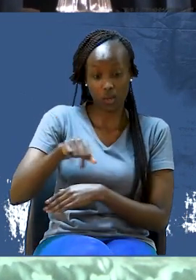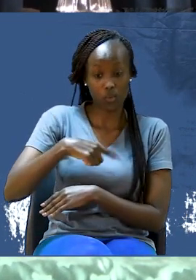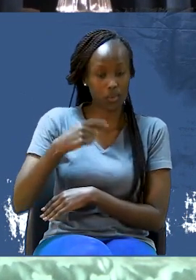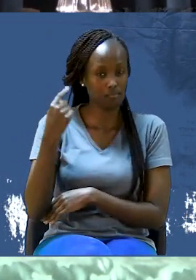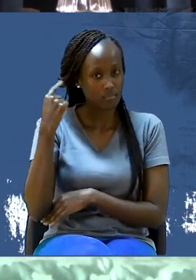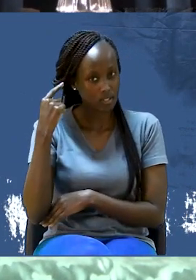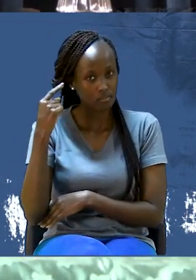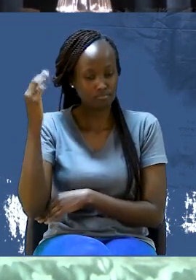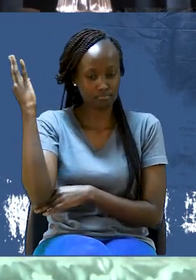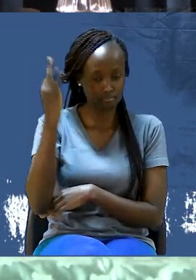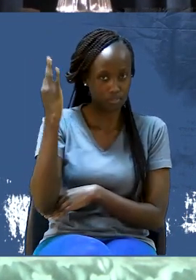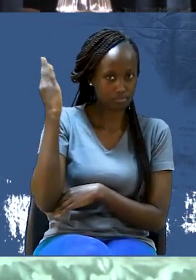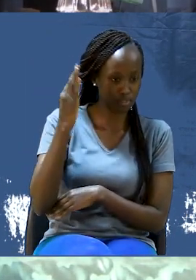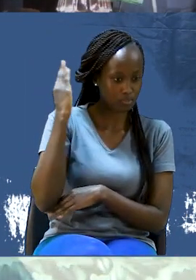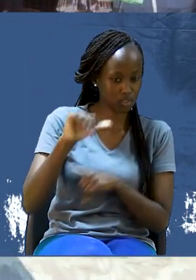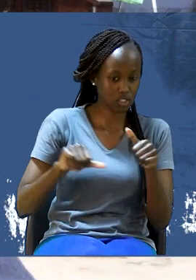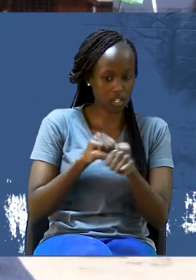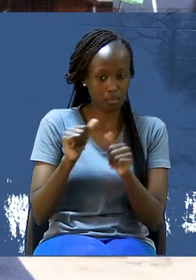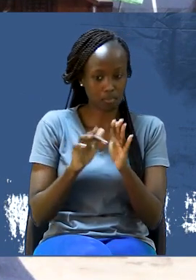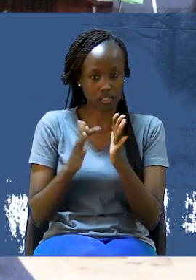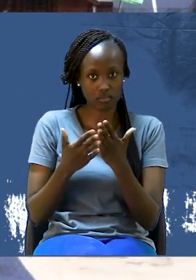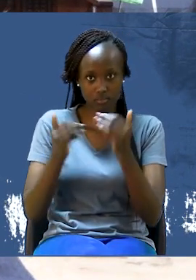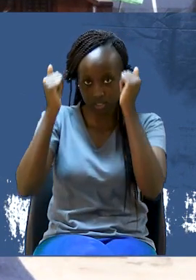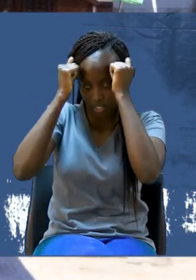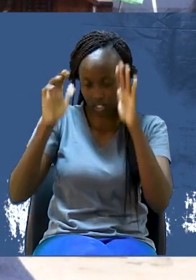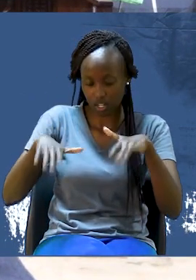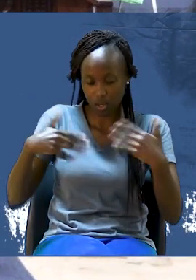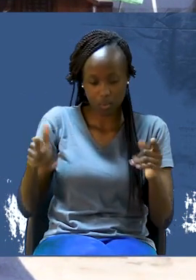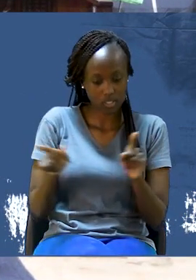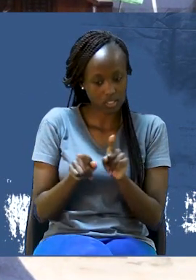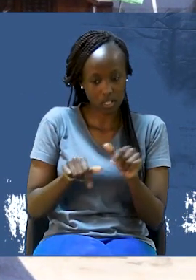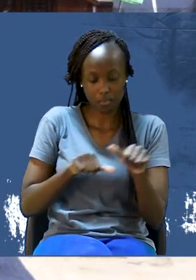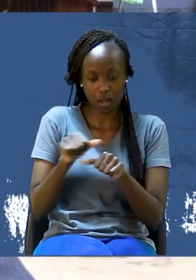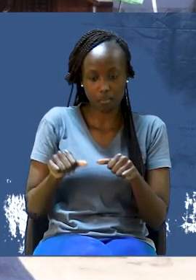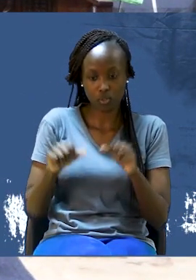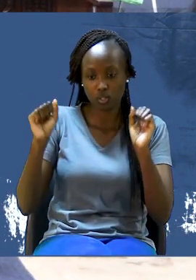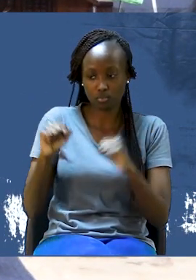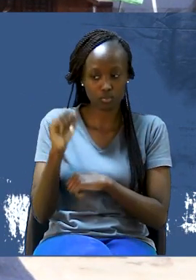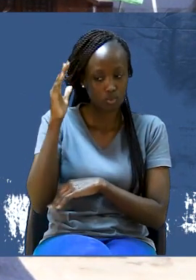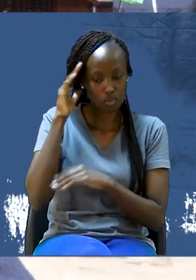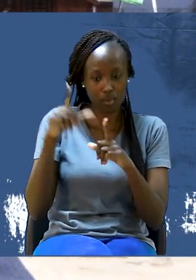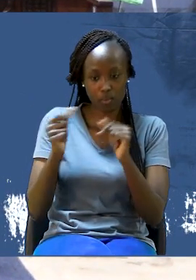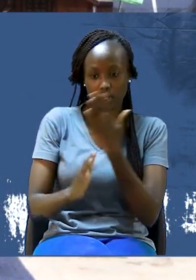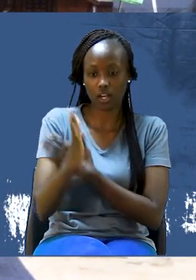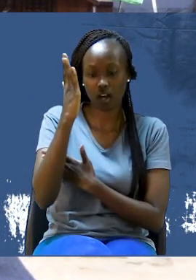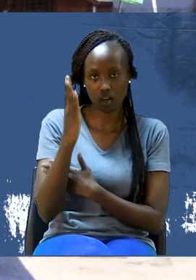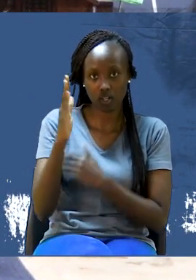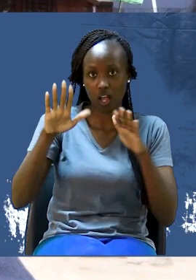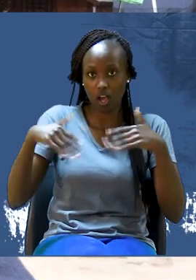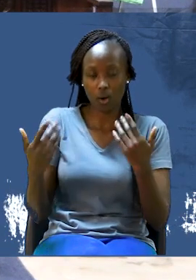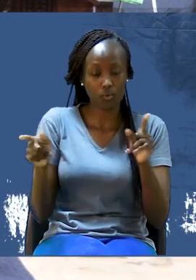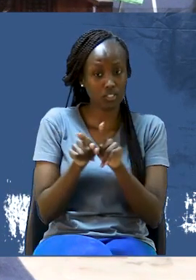these reflections on how to study your word, how to interpret it, how to apply it. And today we have talked about